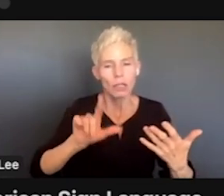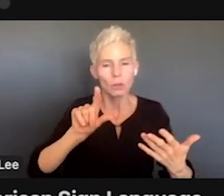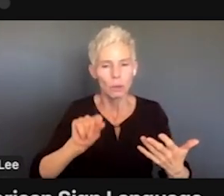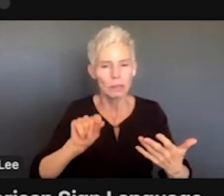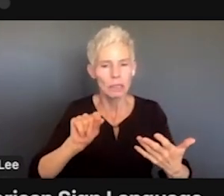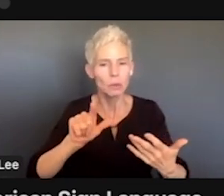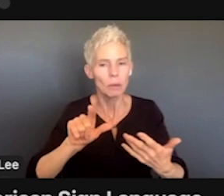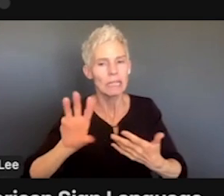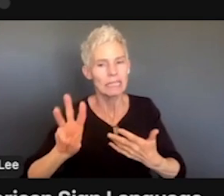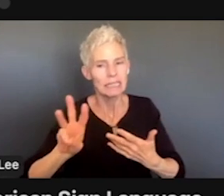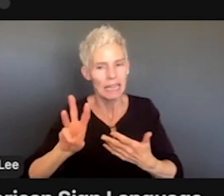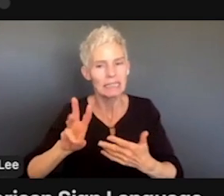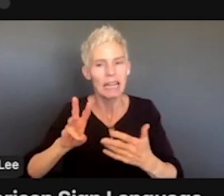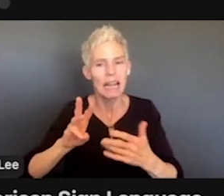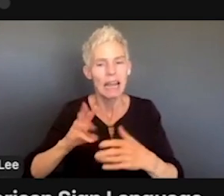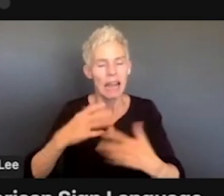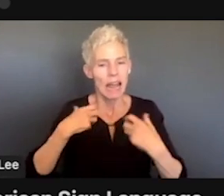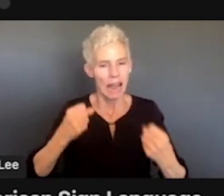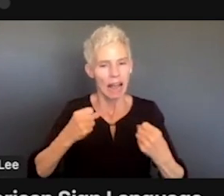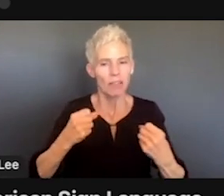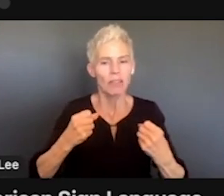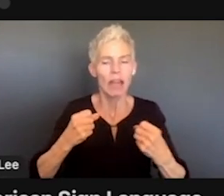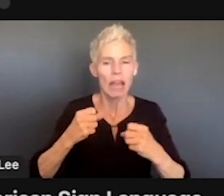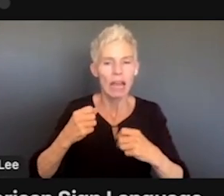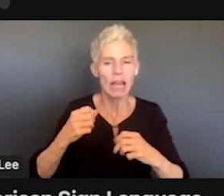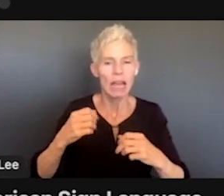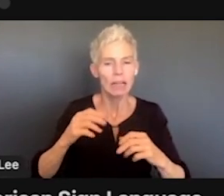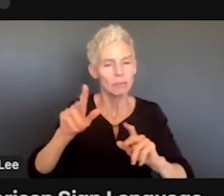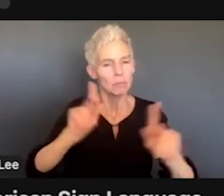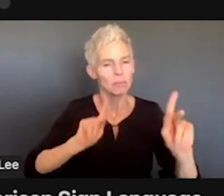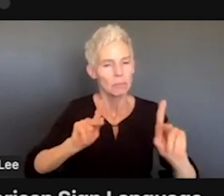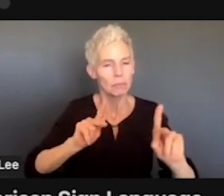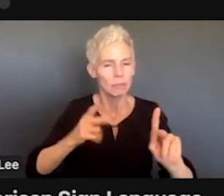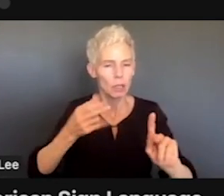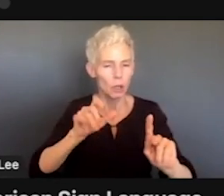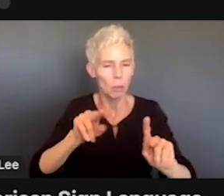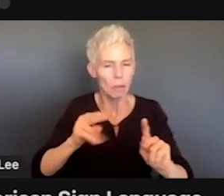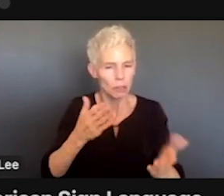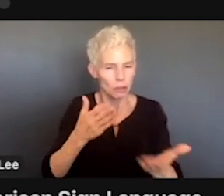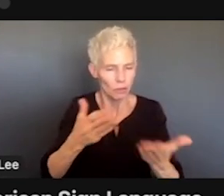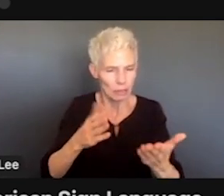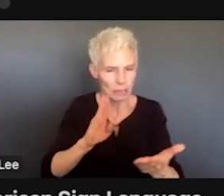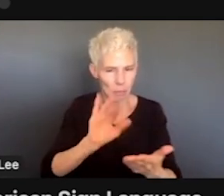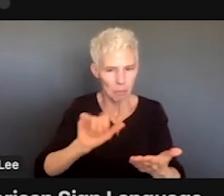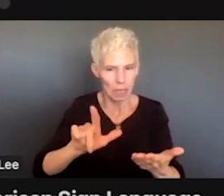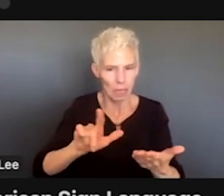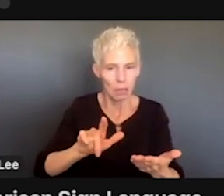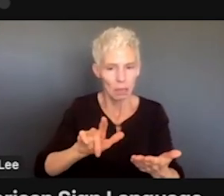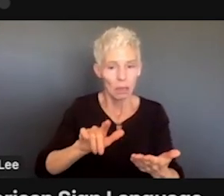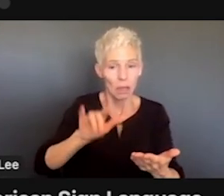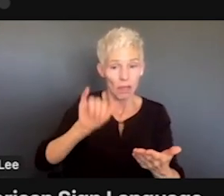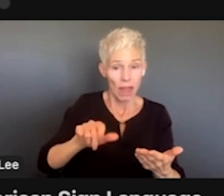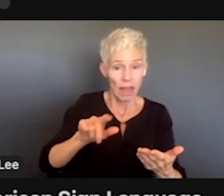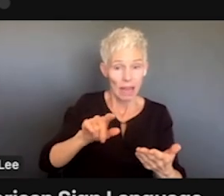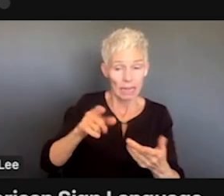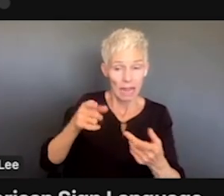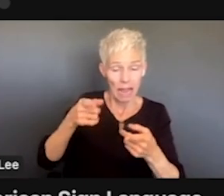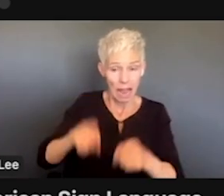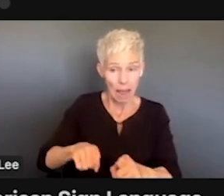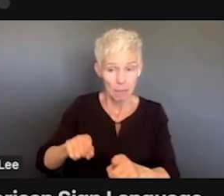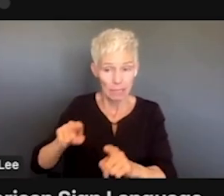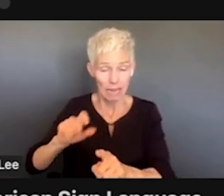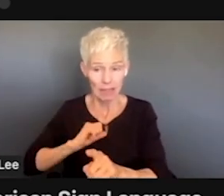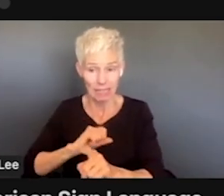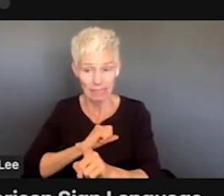Services bill. In the House side, we have not gotten indication of when that would happen in the Senate side. On the